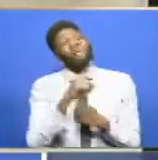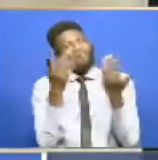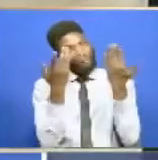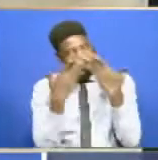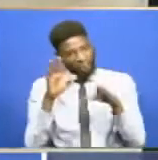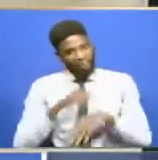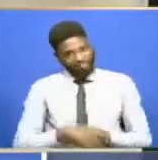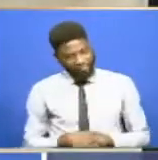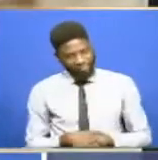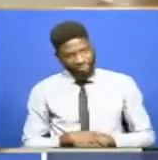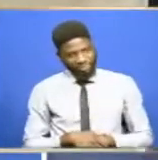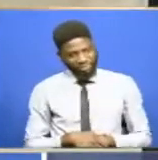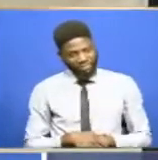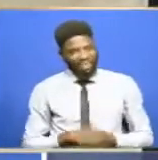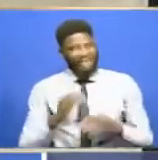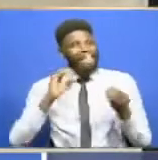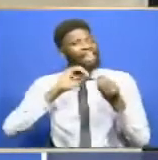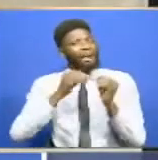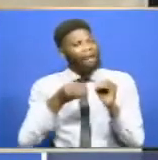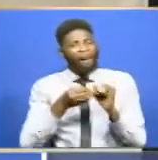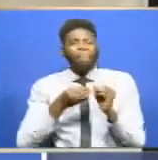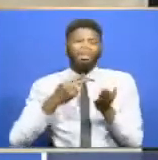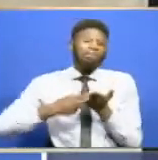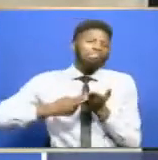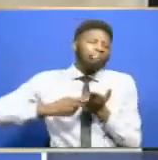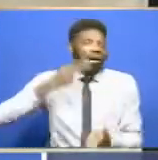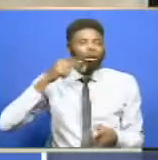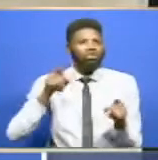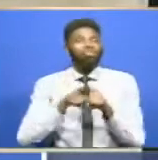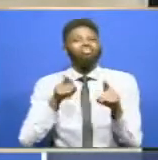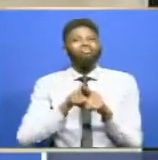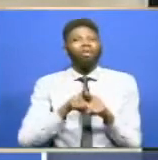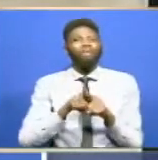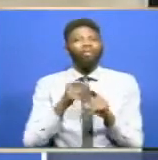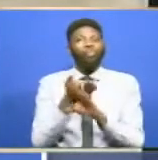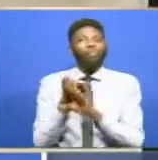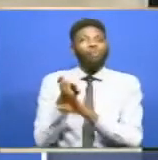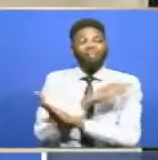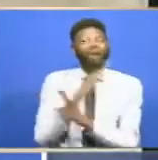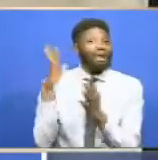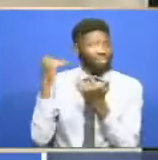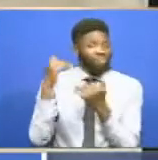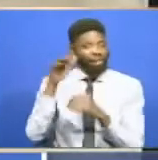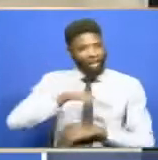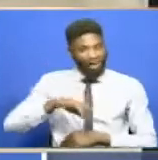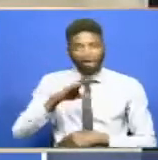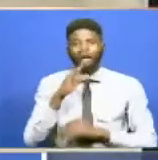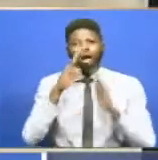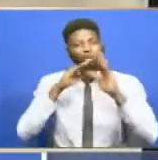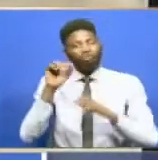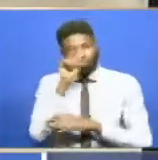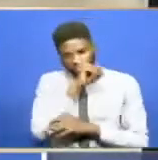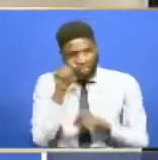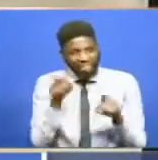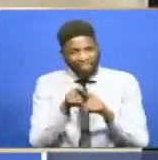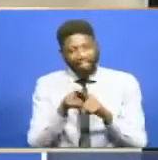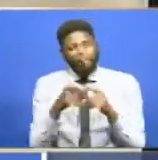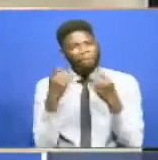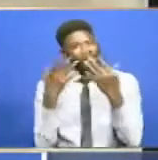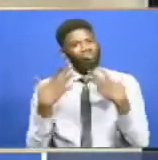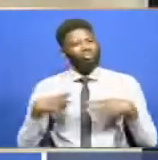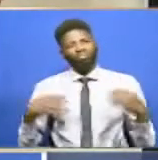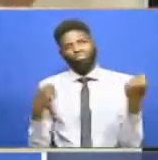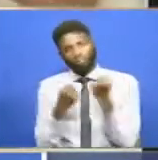numbers are not so high as expected in informal settlements. Mm-hmm. And there have been a lot of support from well-wishers,